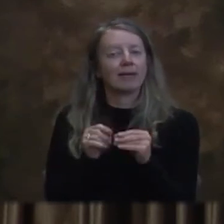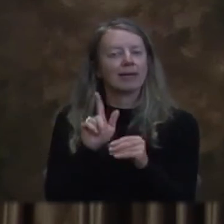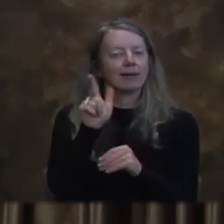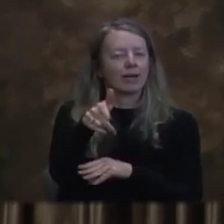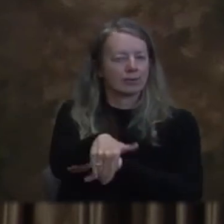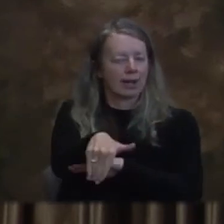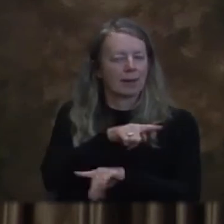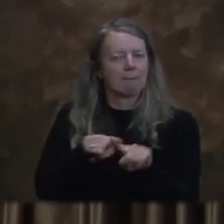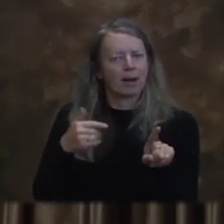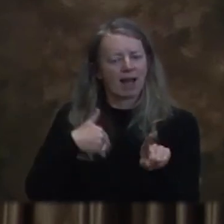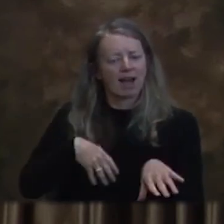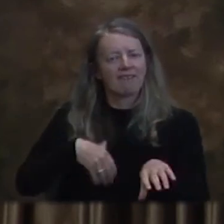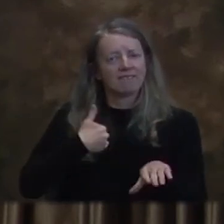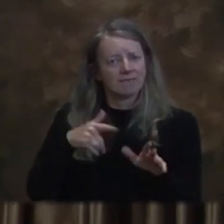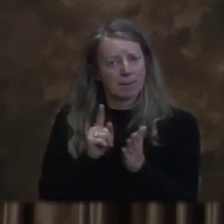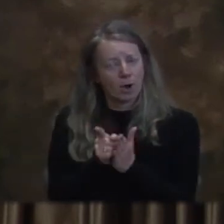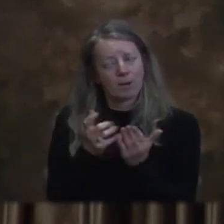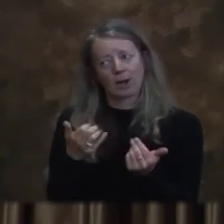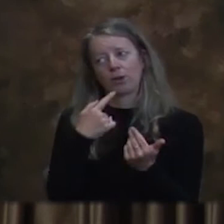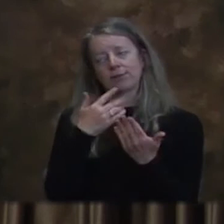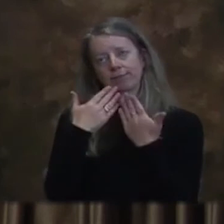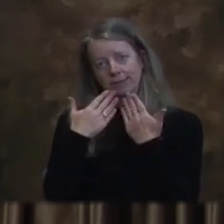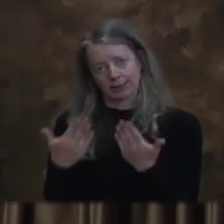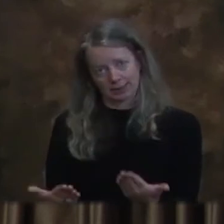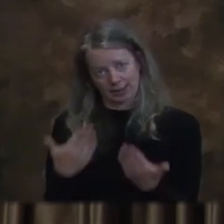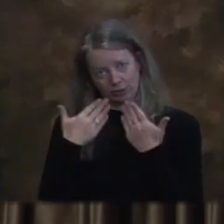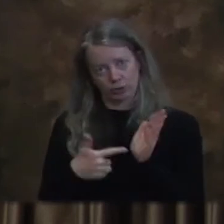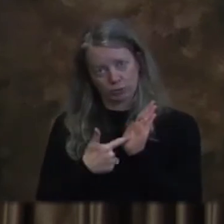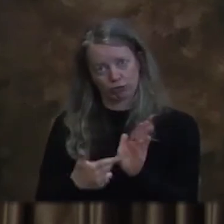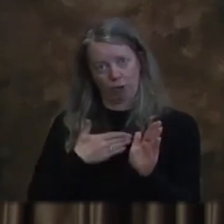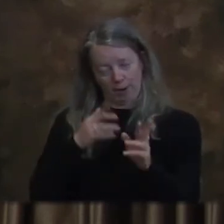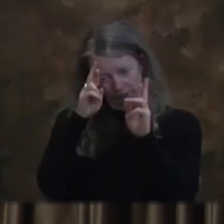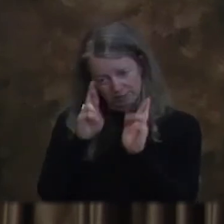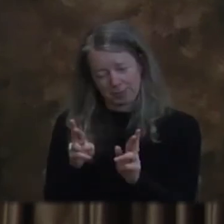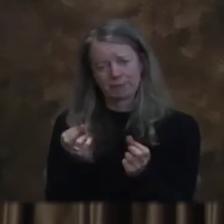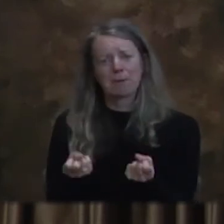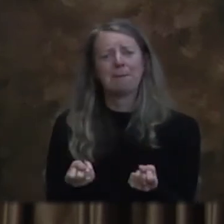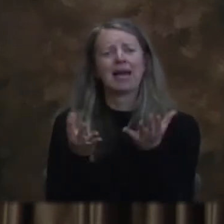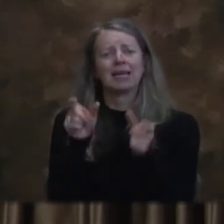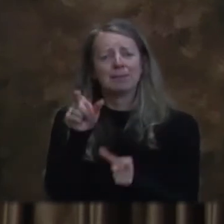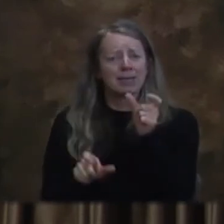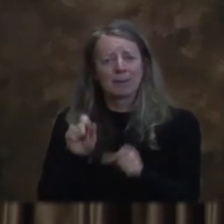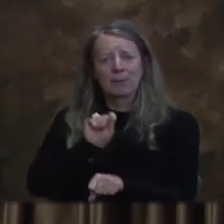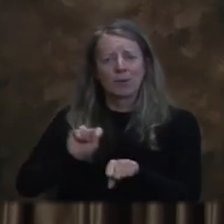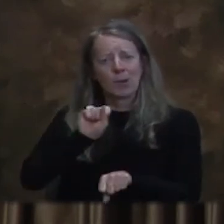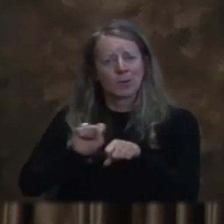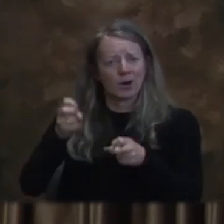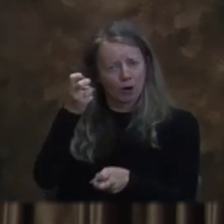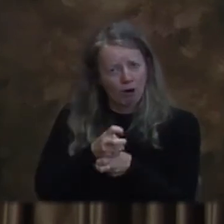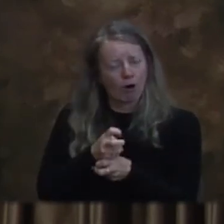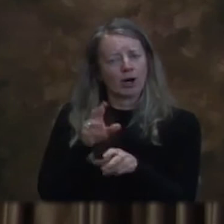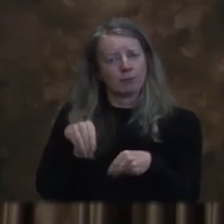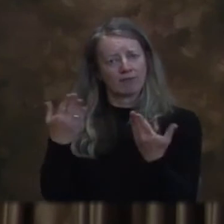moment, I wanted to just express my gratitude and respect for the many public health warriors here in Buncombe County and across